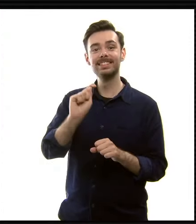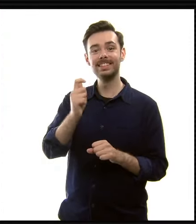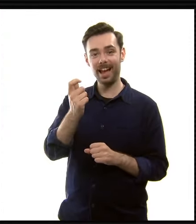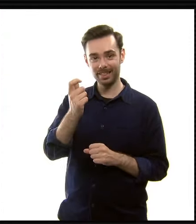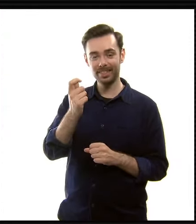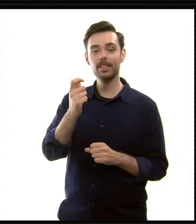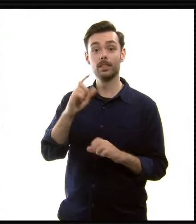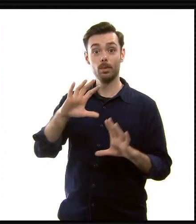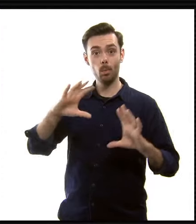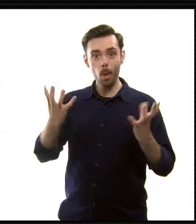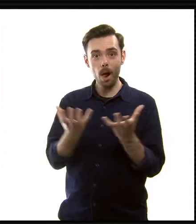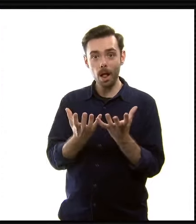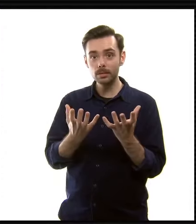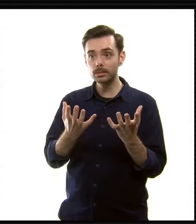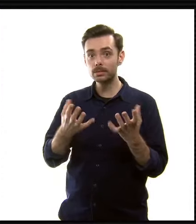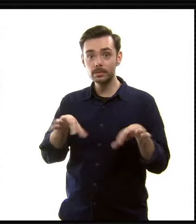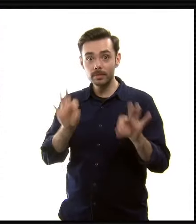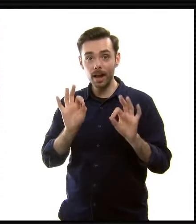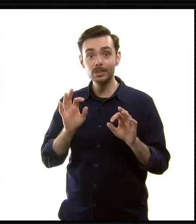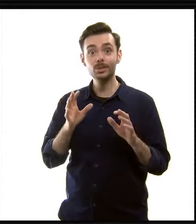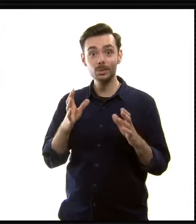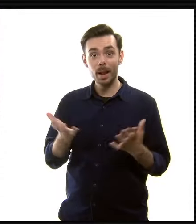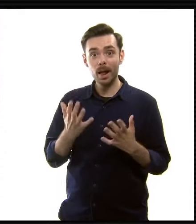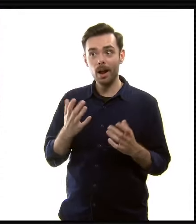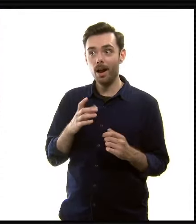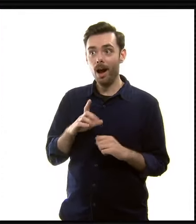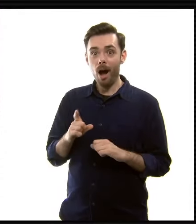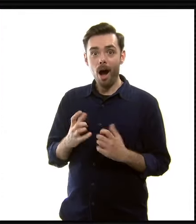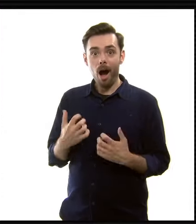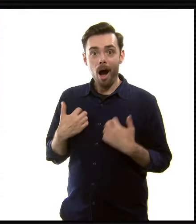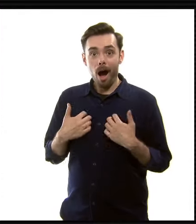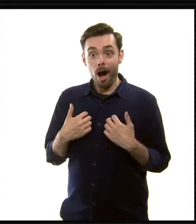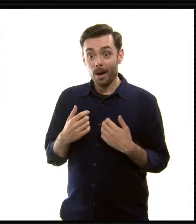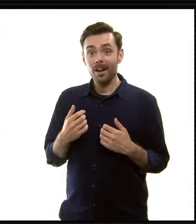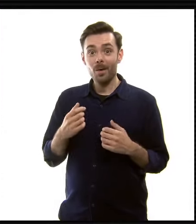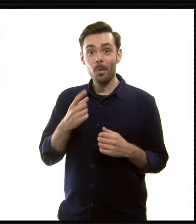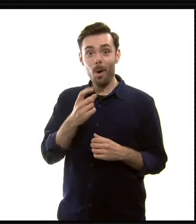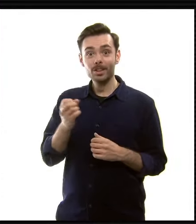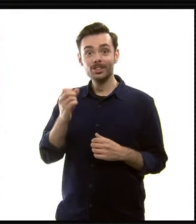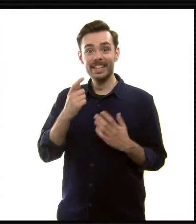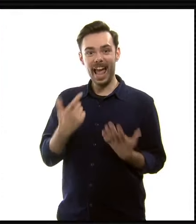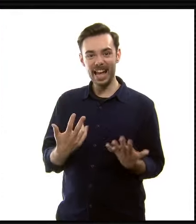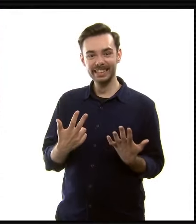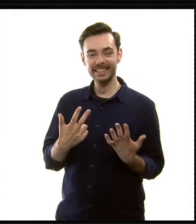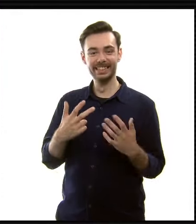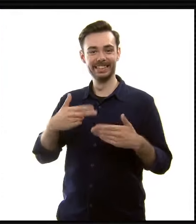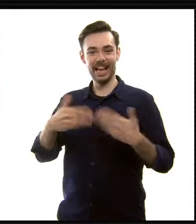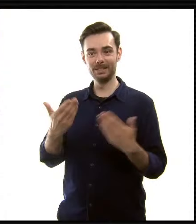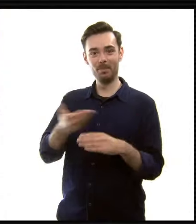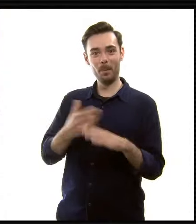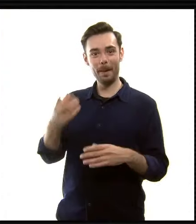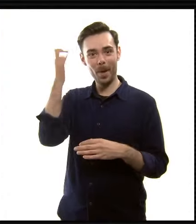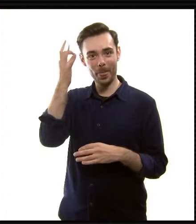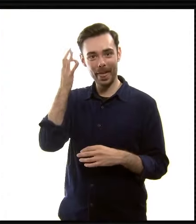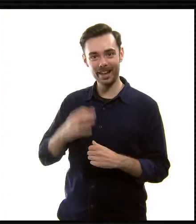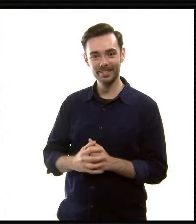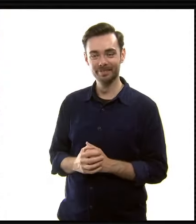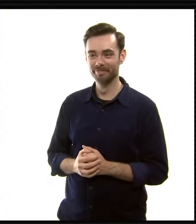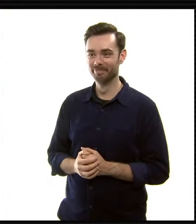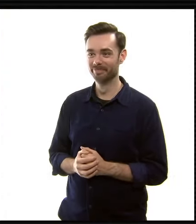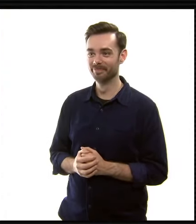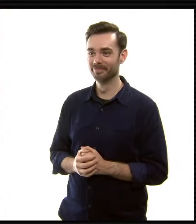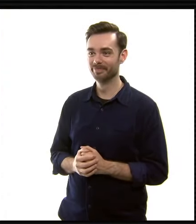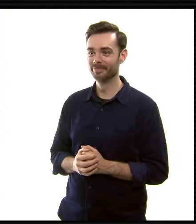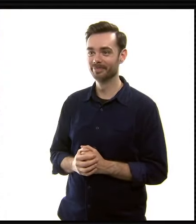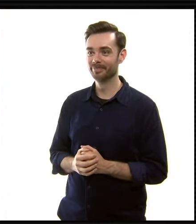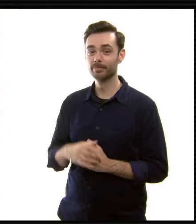world to play. That's only 108 days before my birthday. Yes, really good. Everybody remember. Why we picked that date. Yes, on World Play Day, there'll